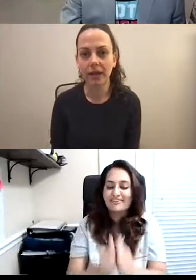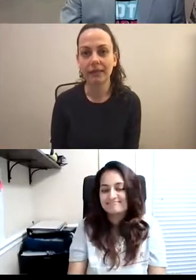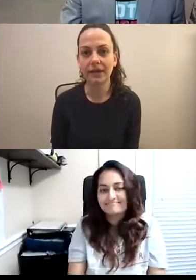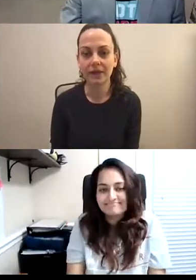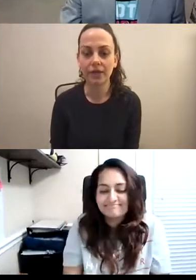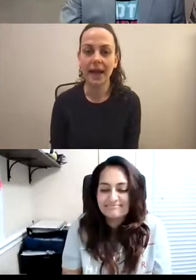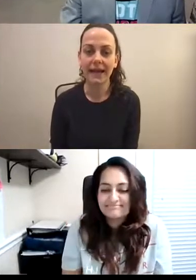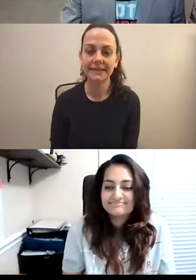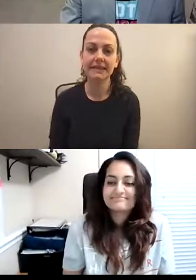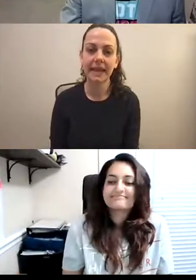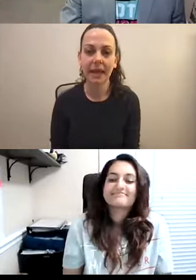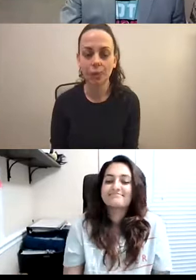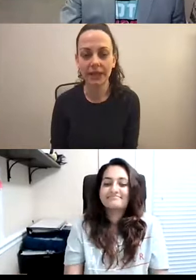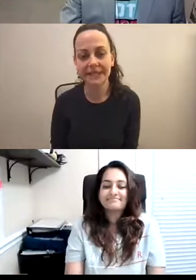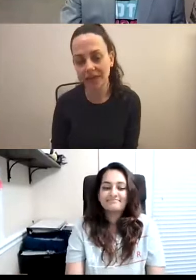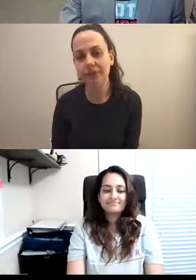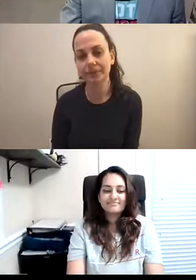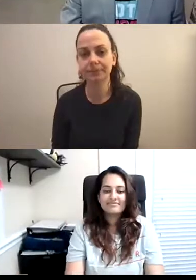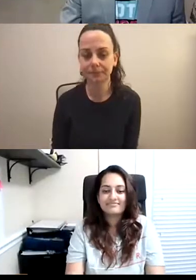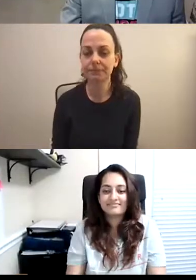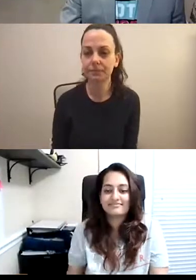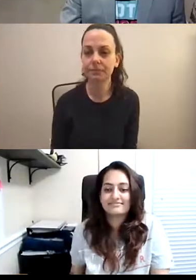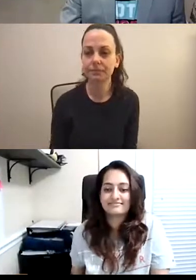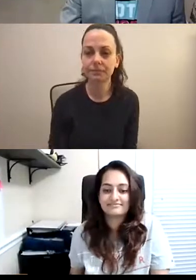I advocate for access and working together.